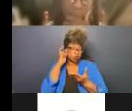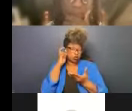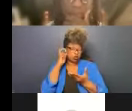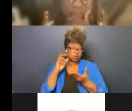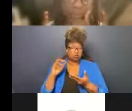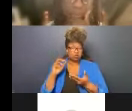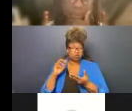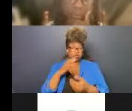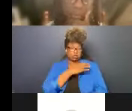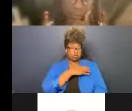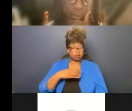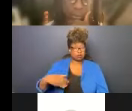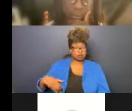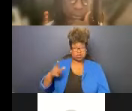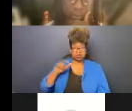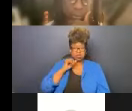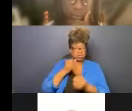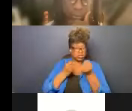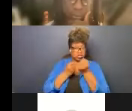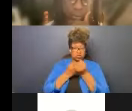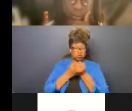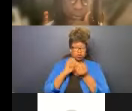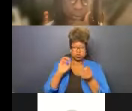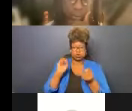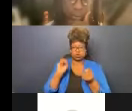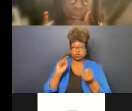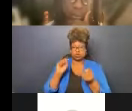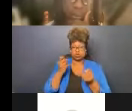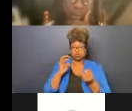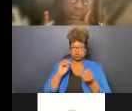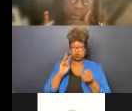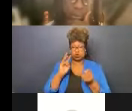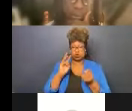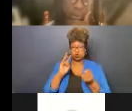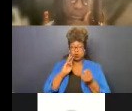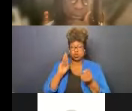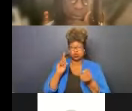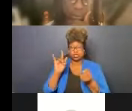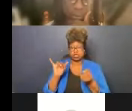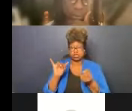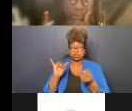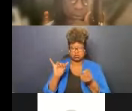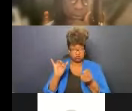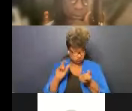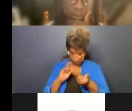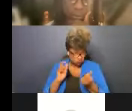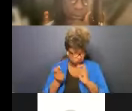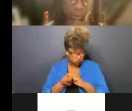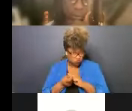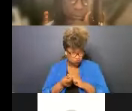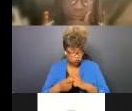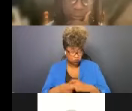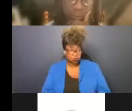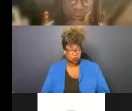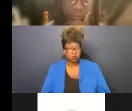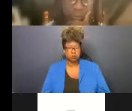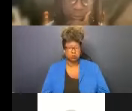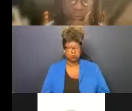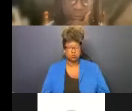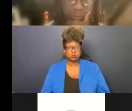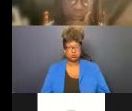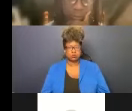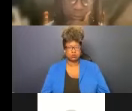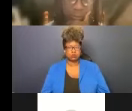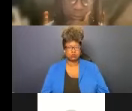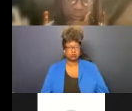not in support of a stormwater utility. Has that changed? Not sure